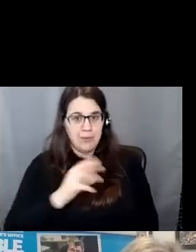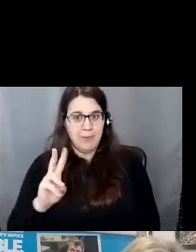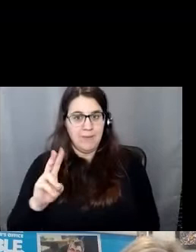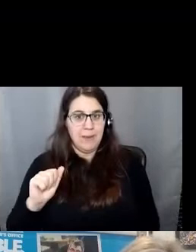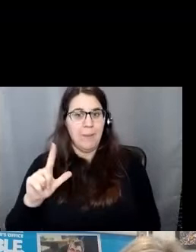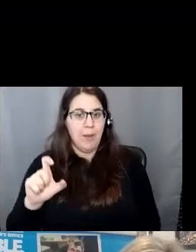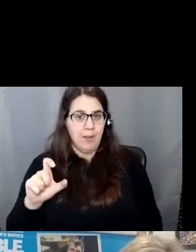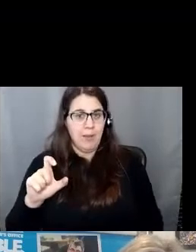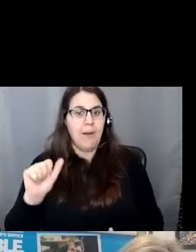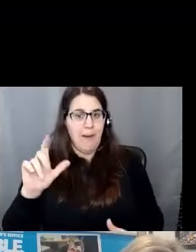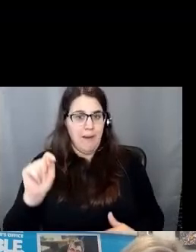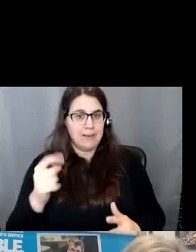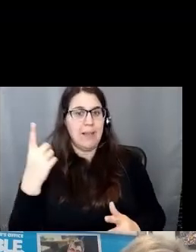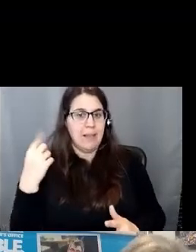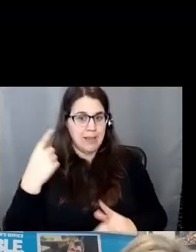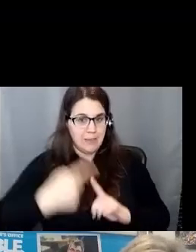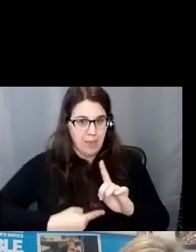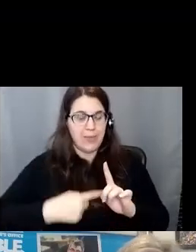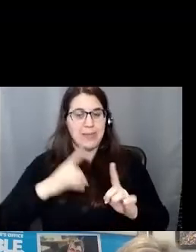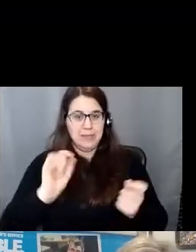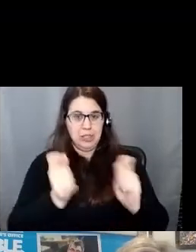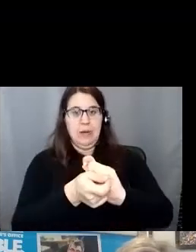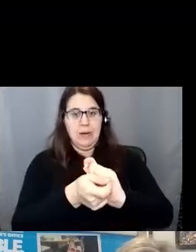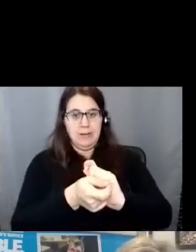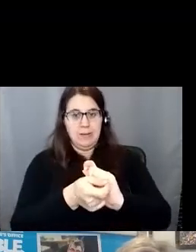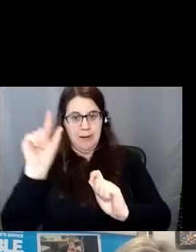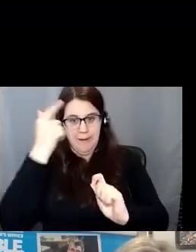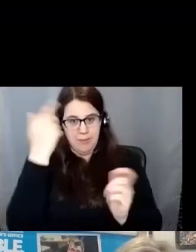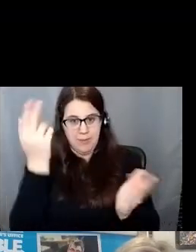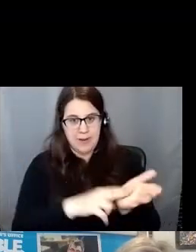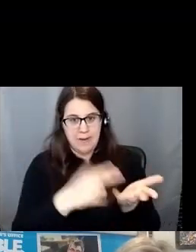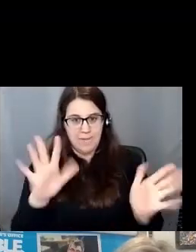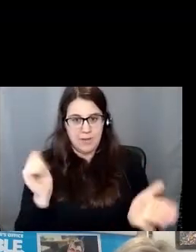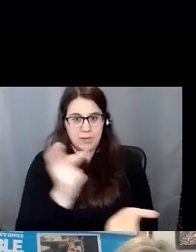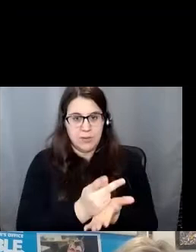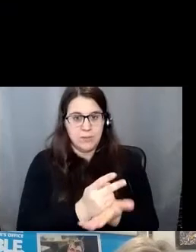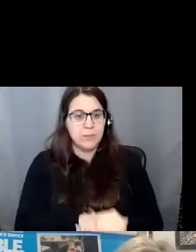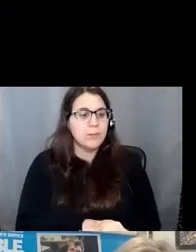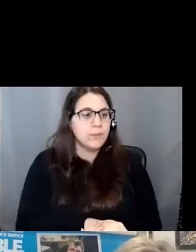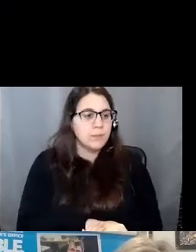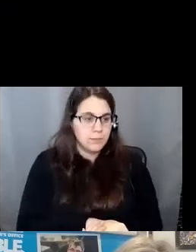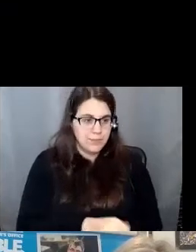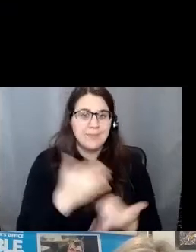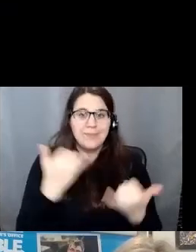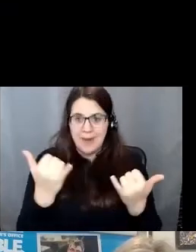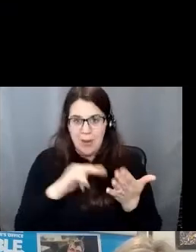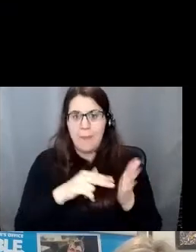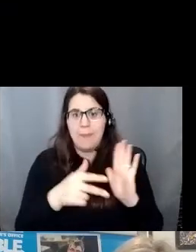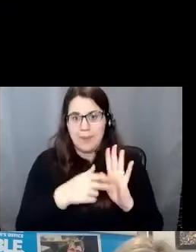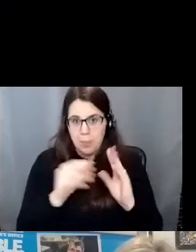was updated last month and signed by the governor. This now includes these additional